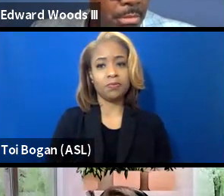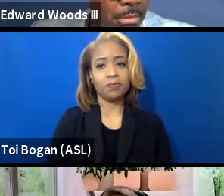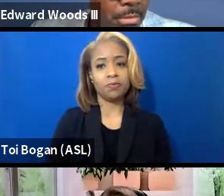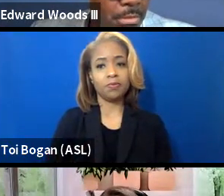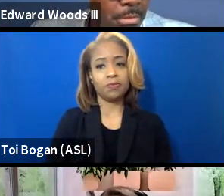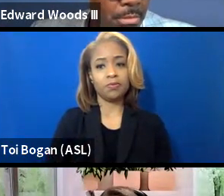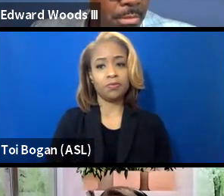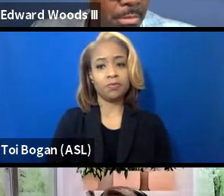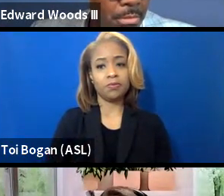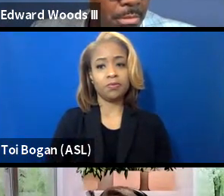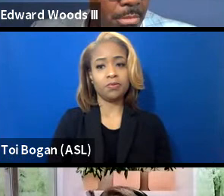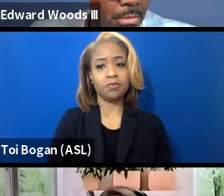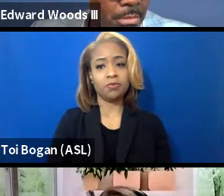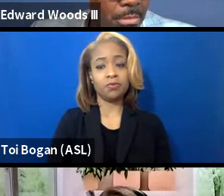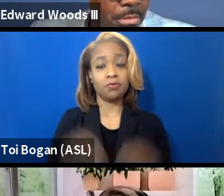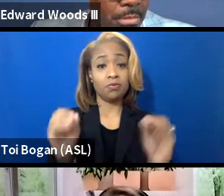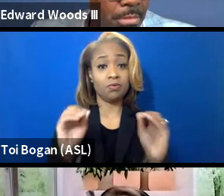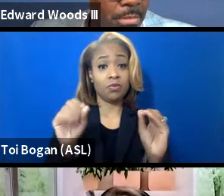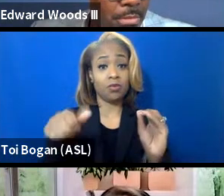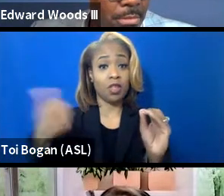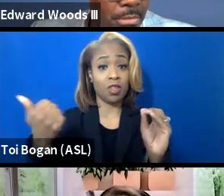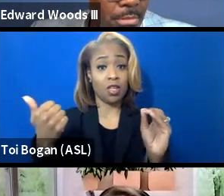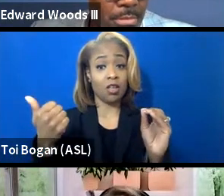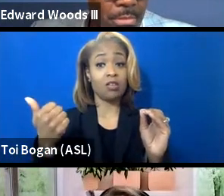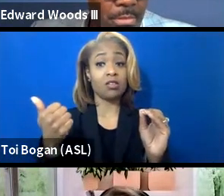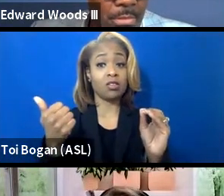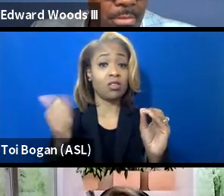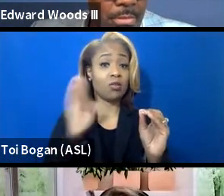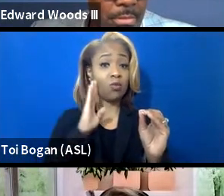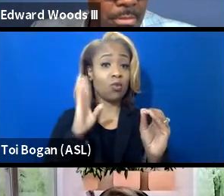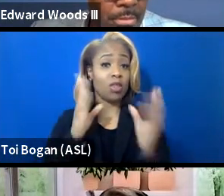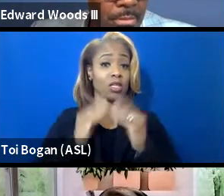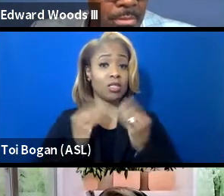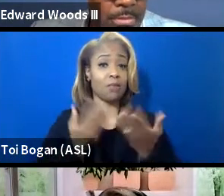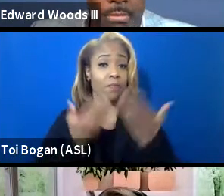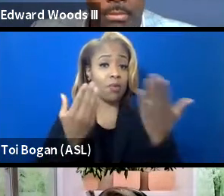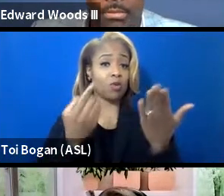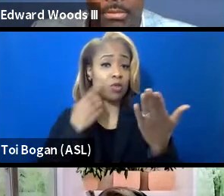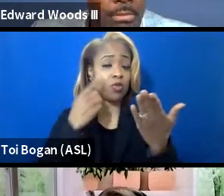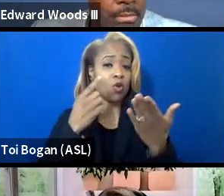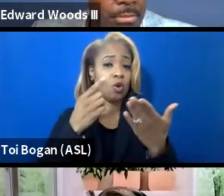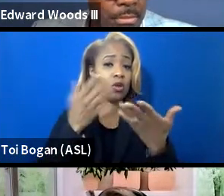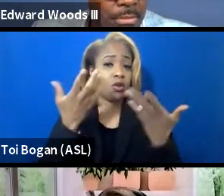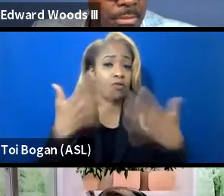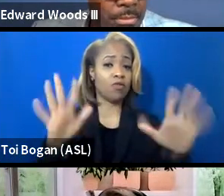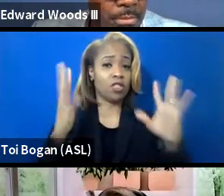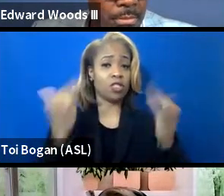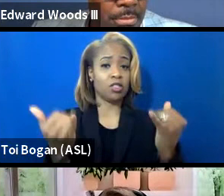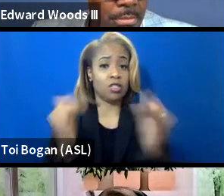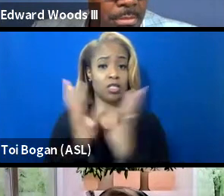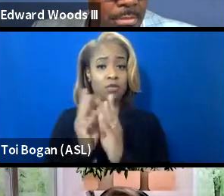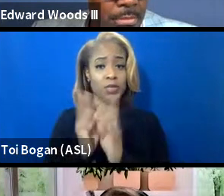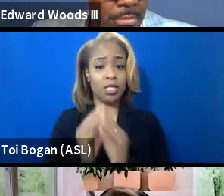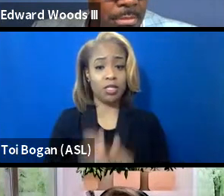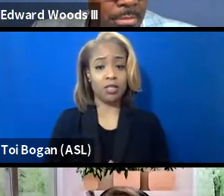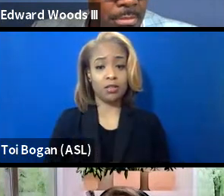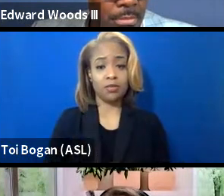There's nothing else for the good of the order. I would like to have a motion to adjourn today's meeting.